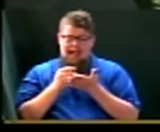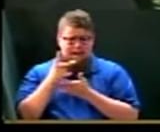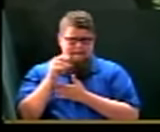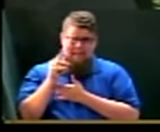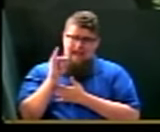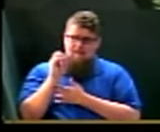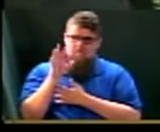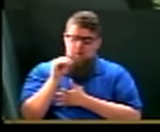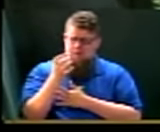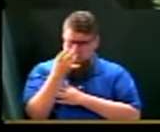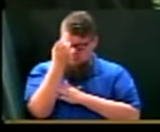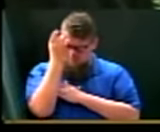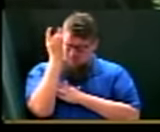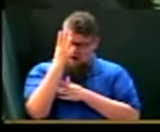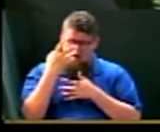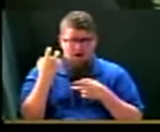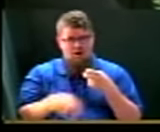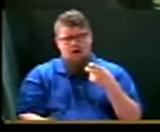difficult.